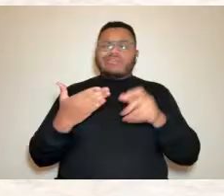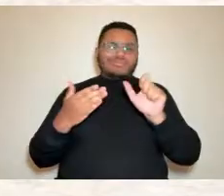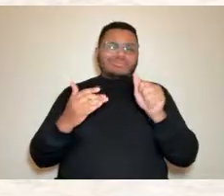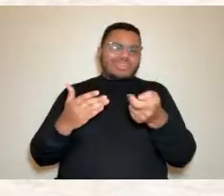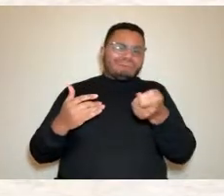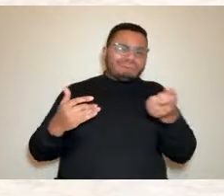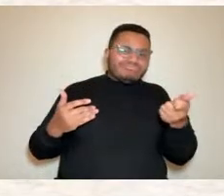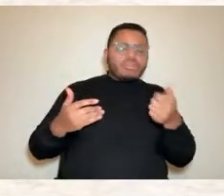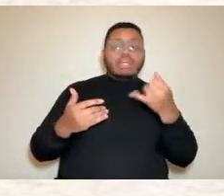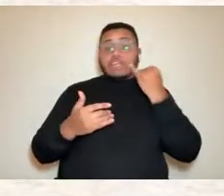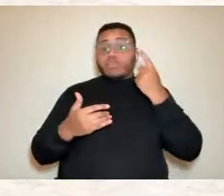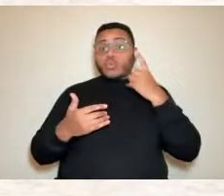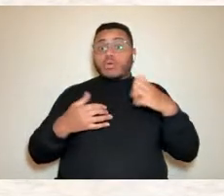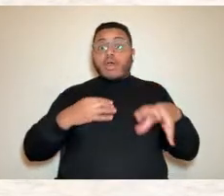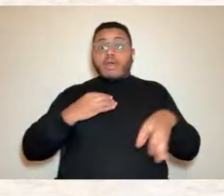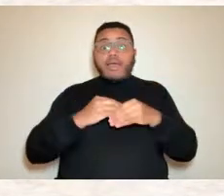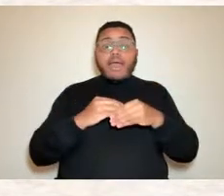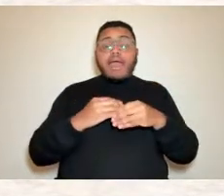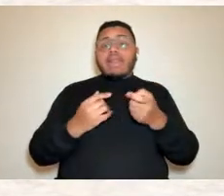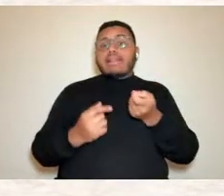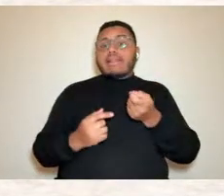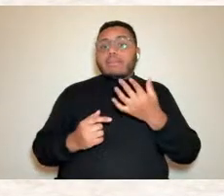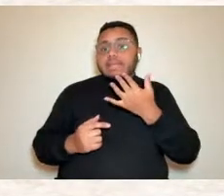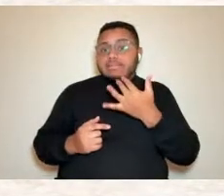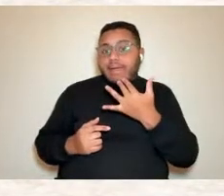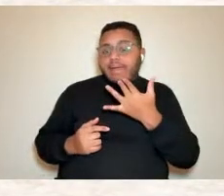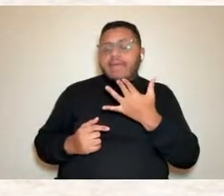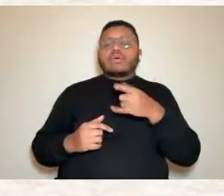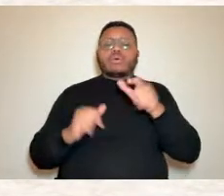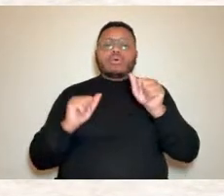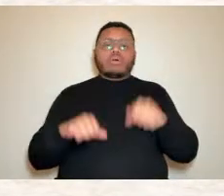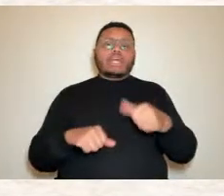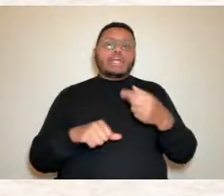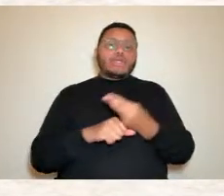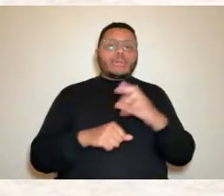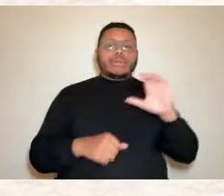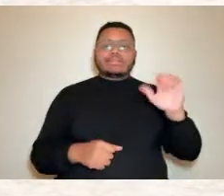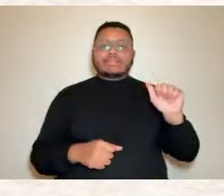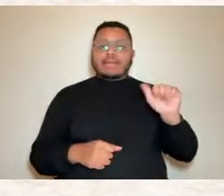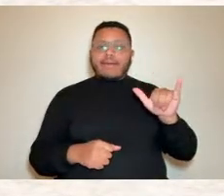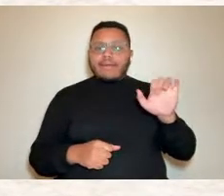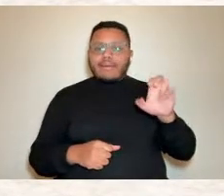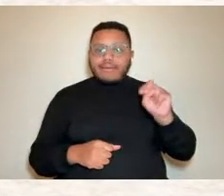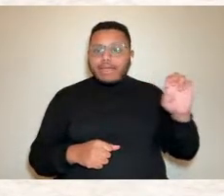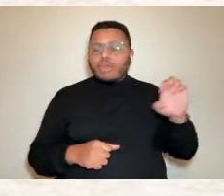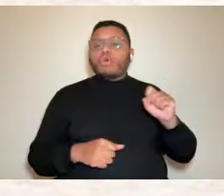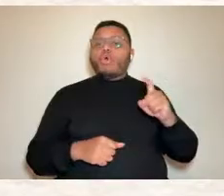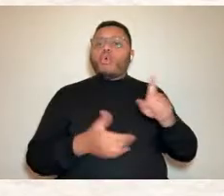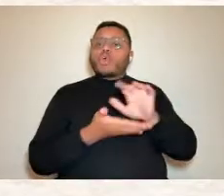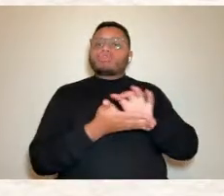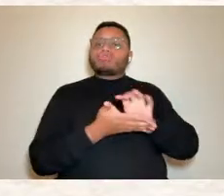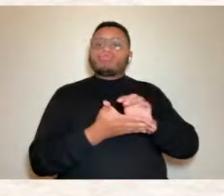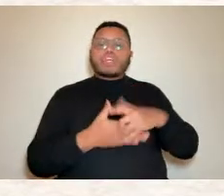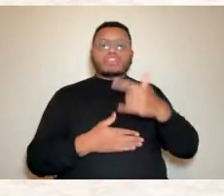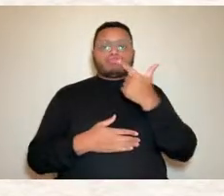if you wanted to add a little bit of kick or spice, you could add some cayenne or crushed red pepper flakes.